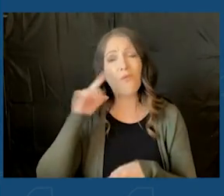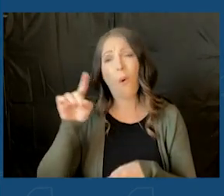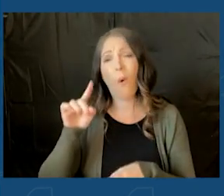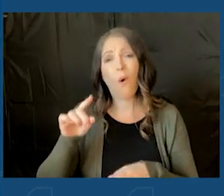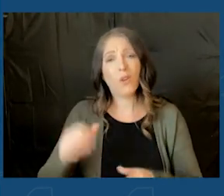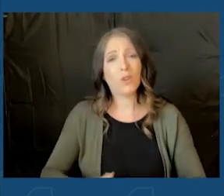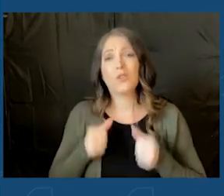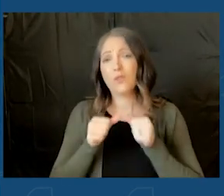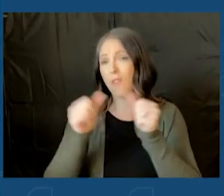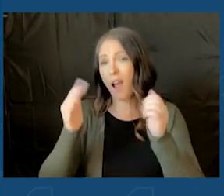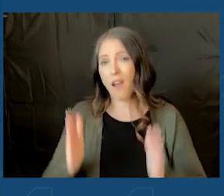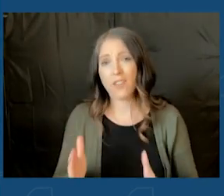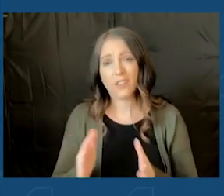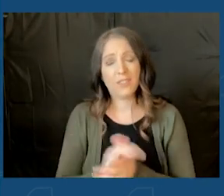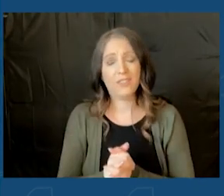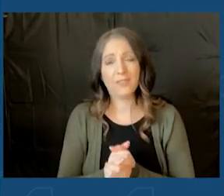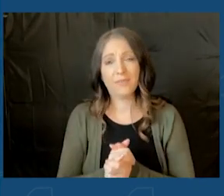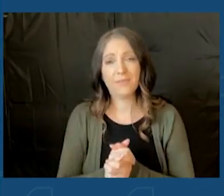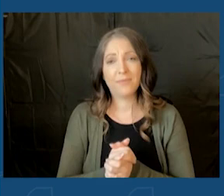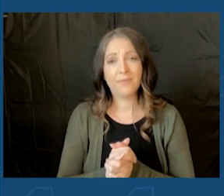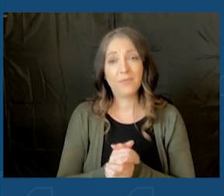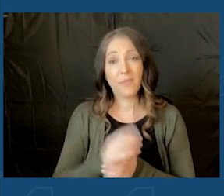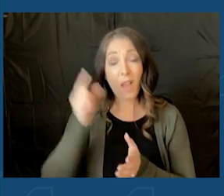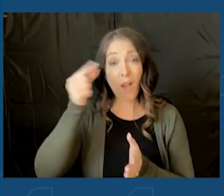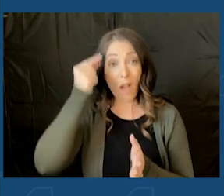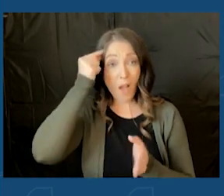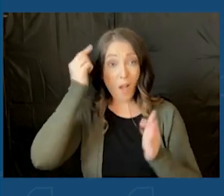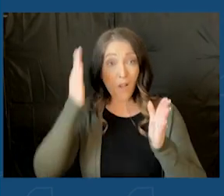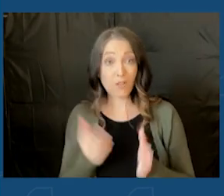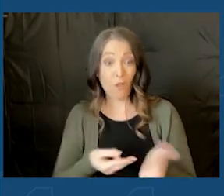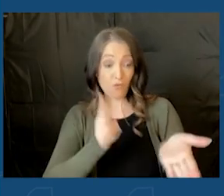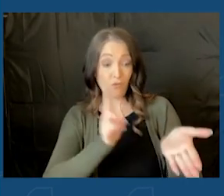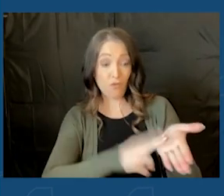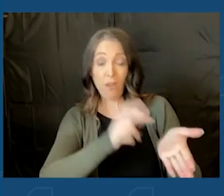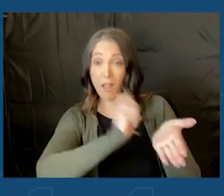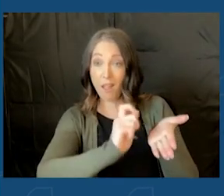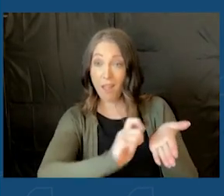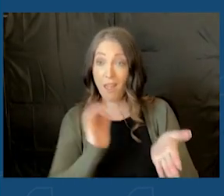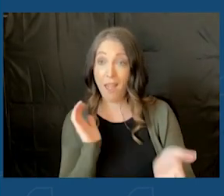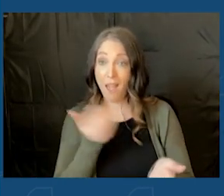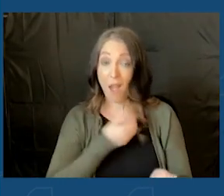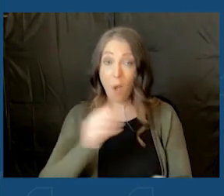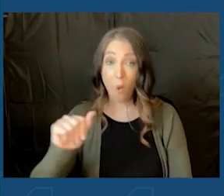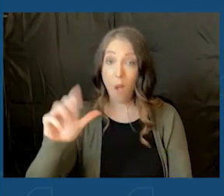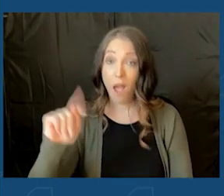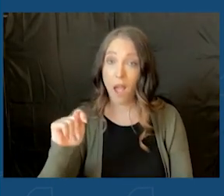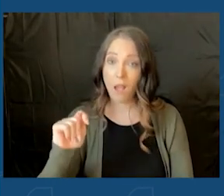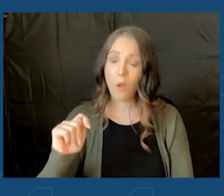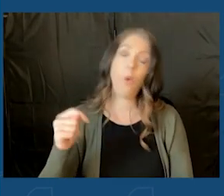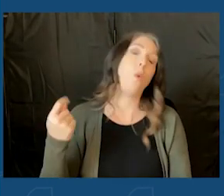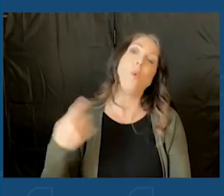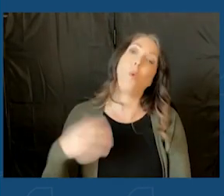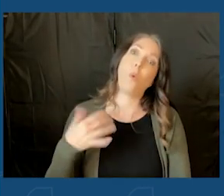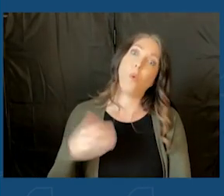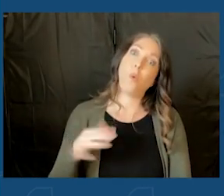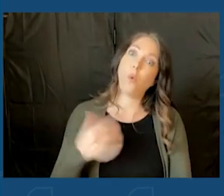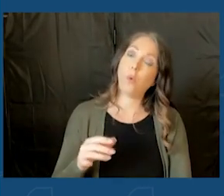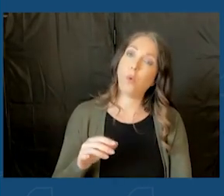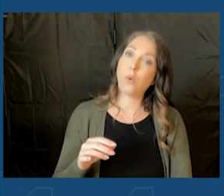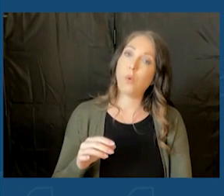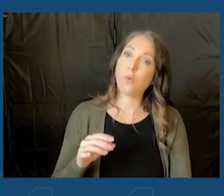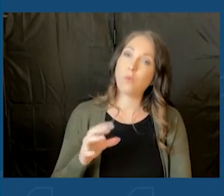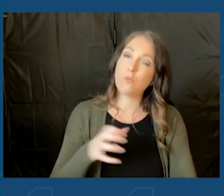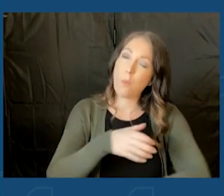With Governor Hochul's signature on our Adult Survivors Act, we send a powerful message to sexual